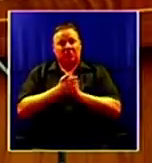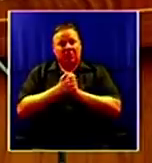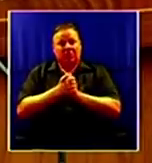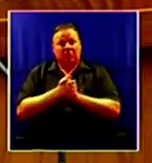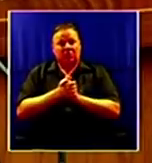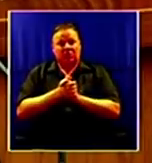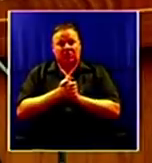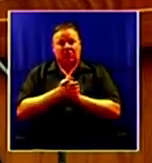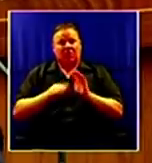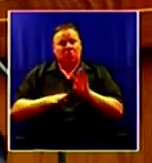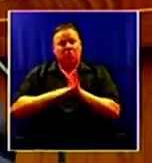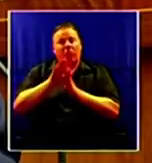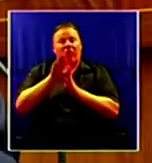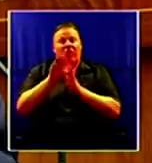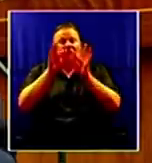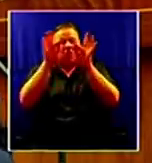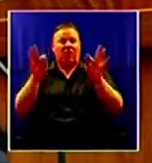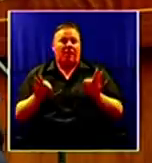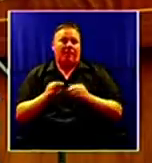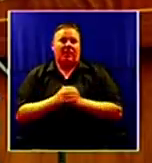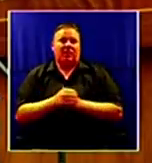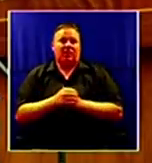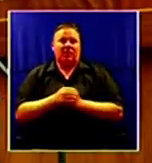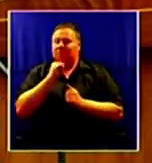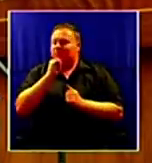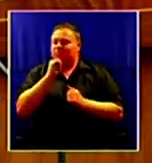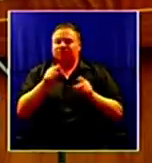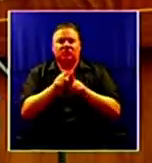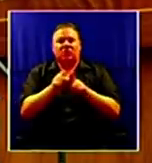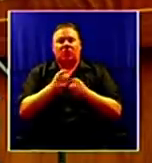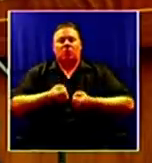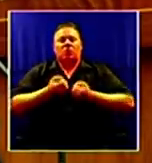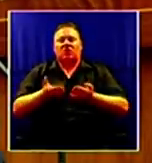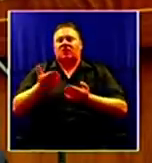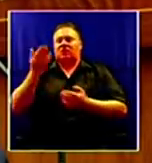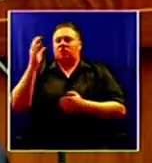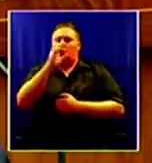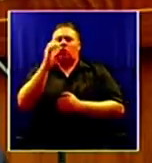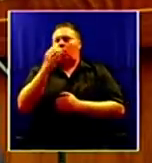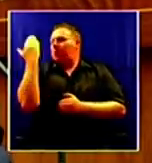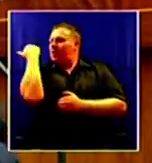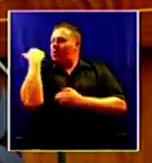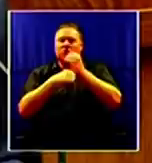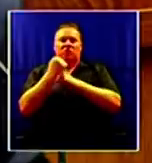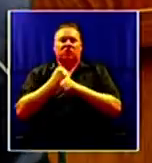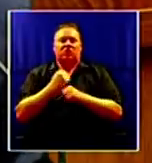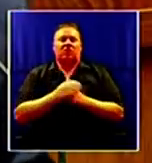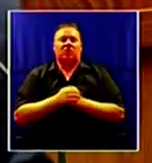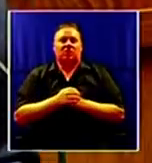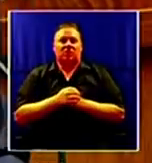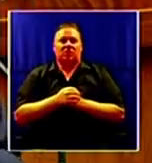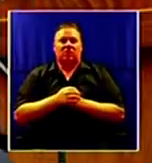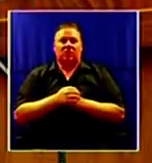framework as compared to what we presented in October last year, and creates a sound platform